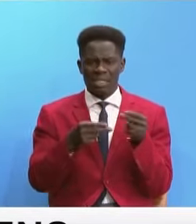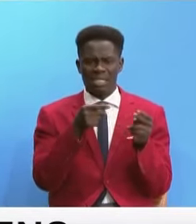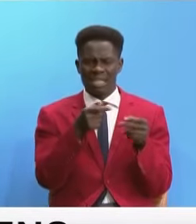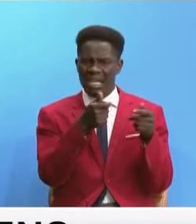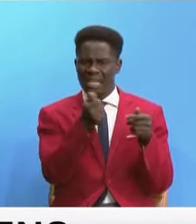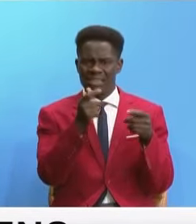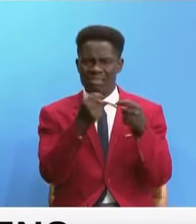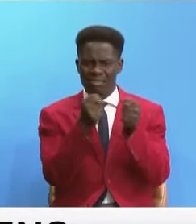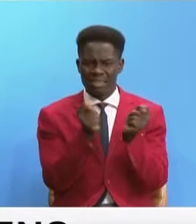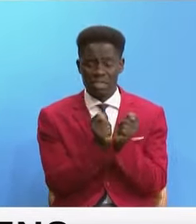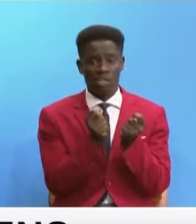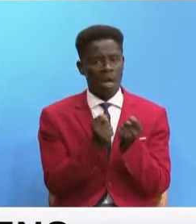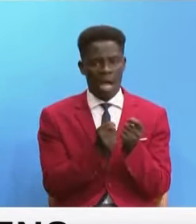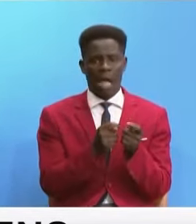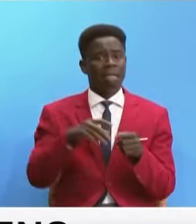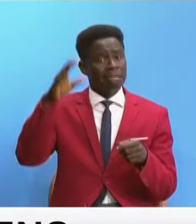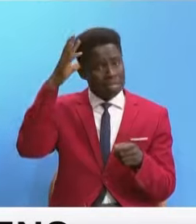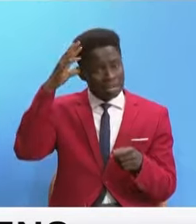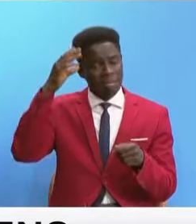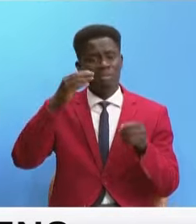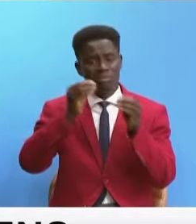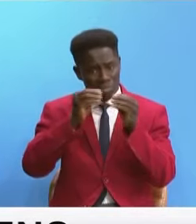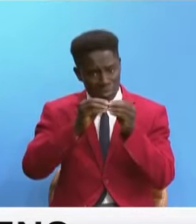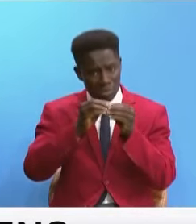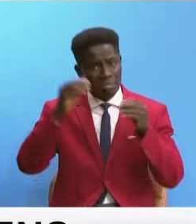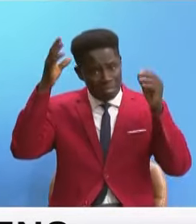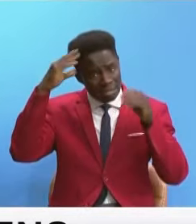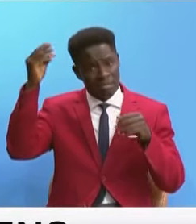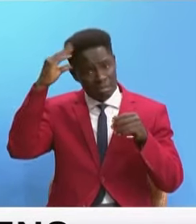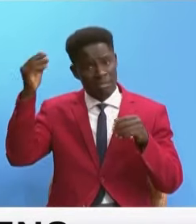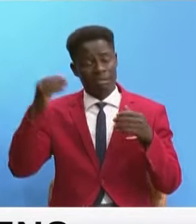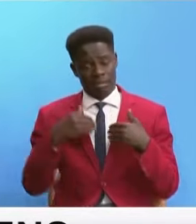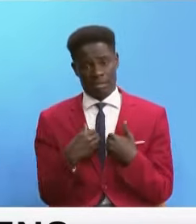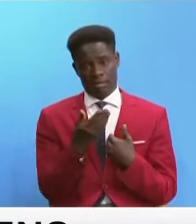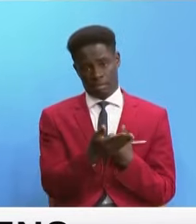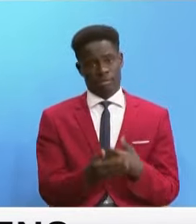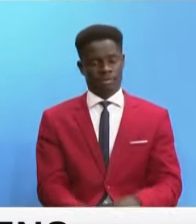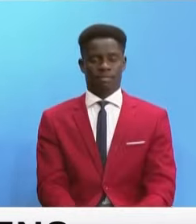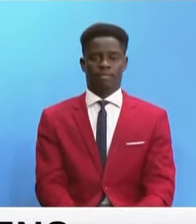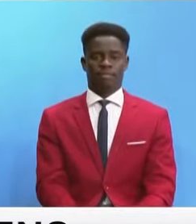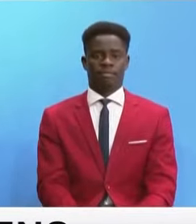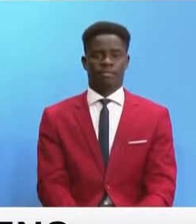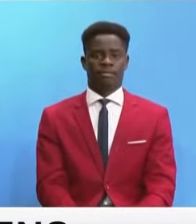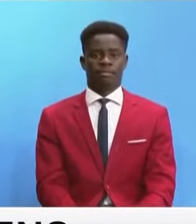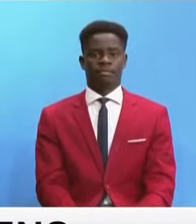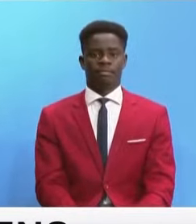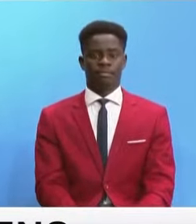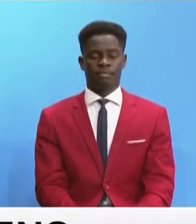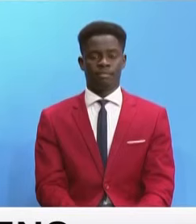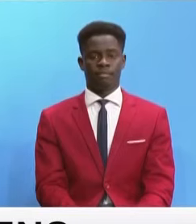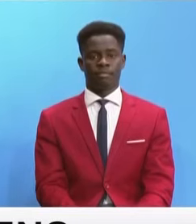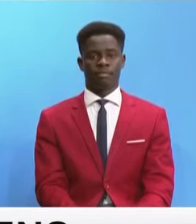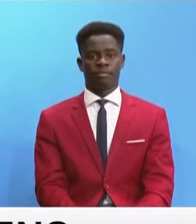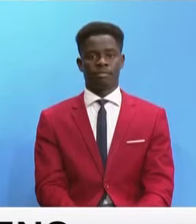time. The mayor also advised the Football Association of Zambia, FAS, to evaluate the performance of